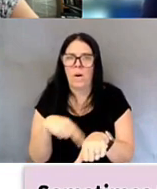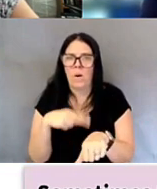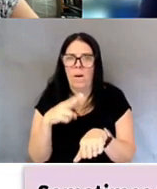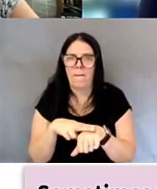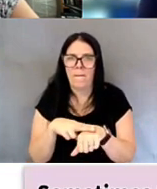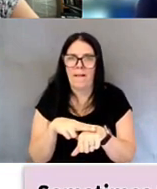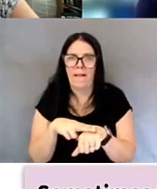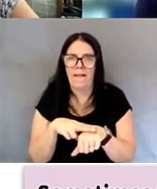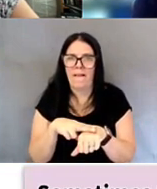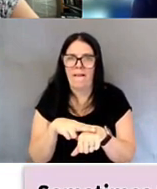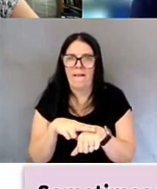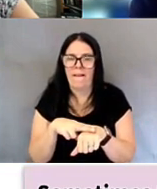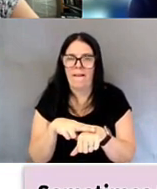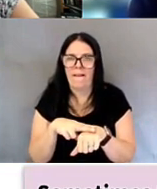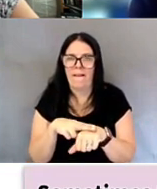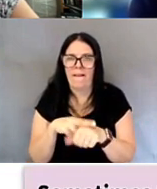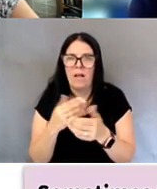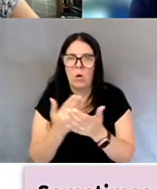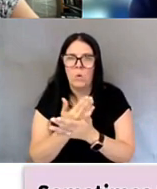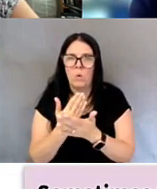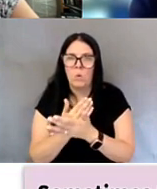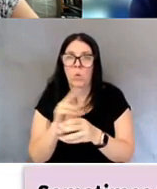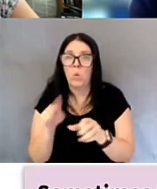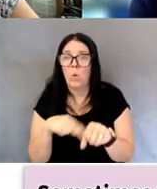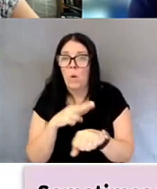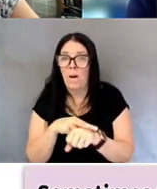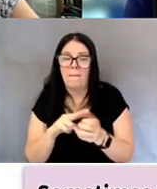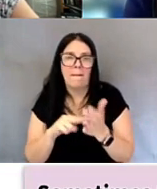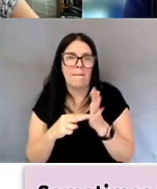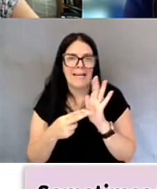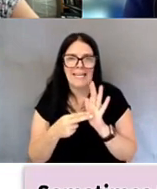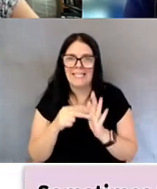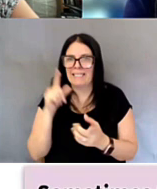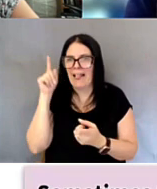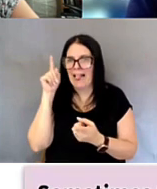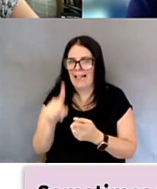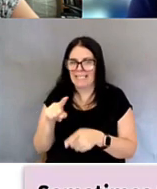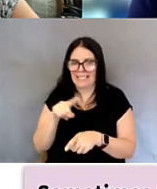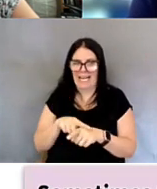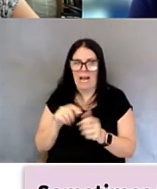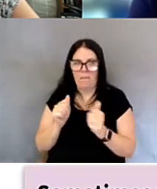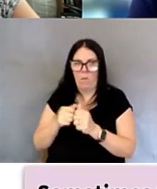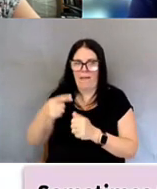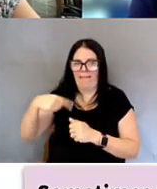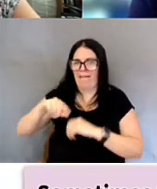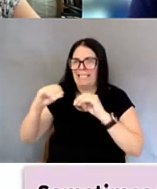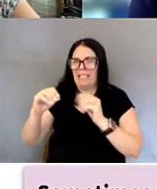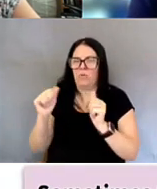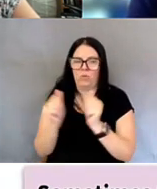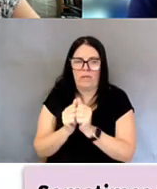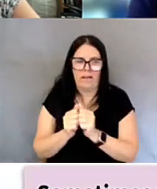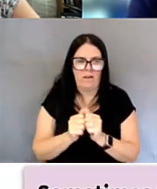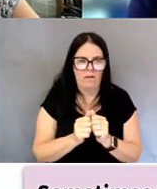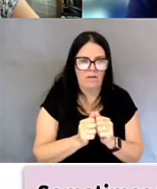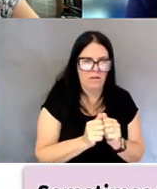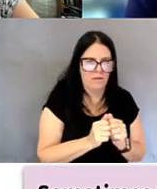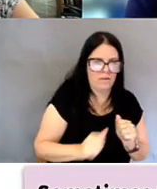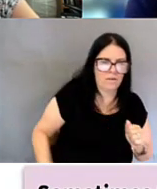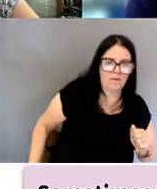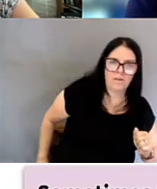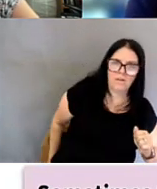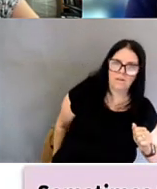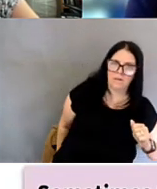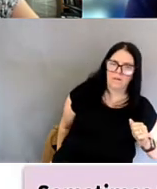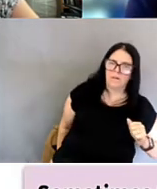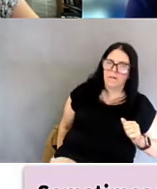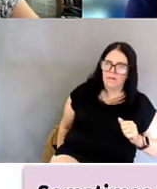meaning not having as much time with your teaching peers. You can see from these quotes, we're a lot more